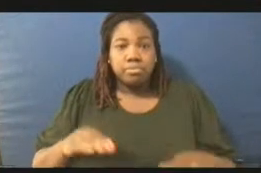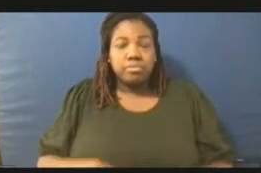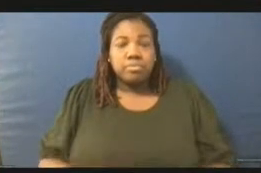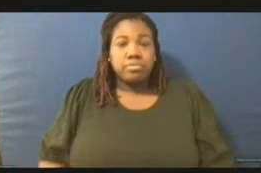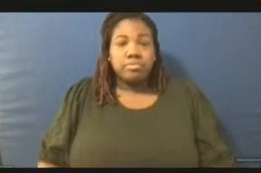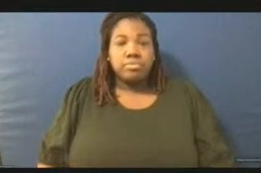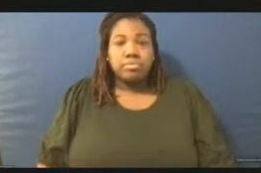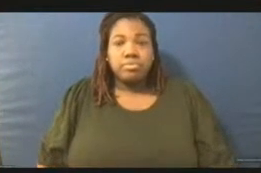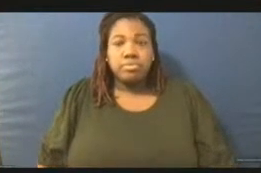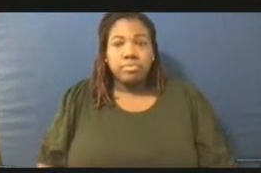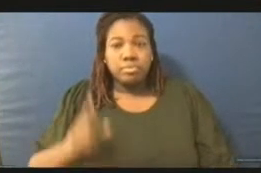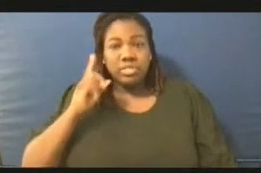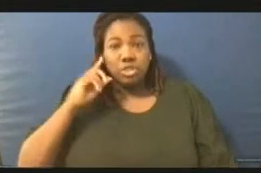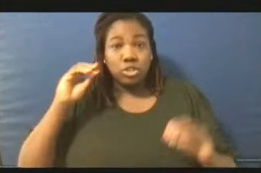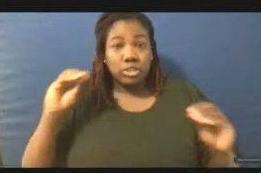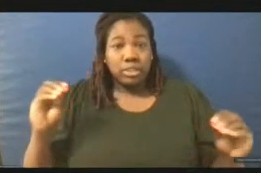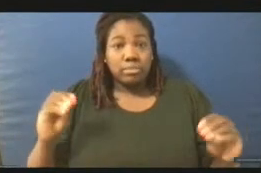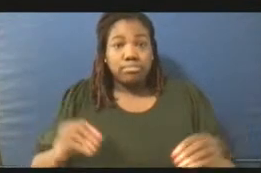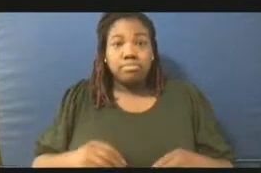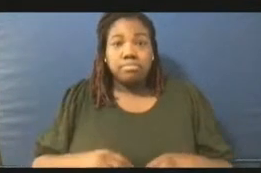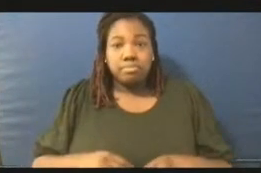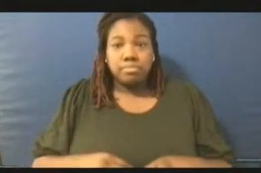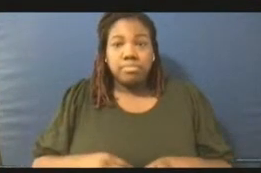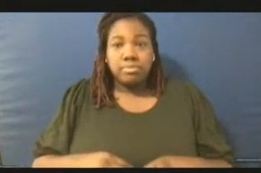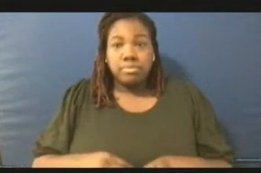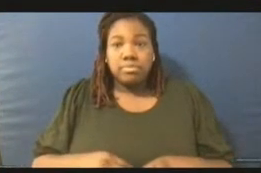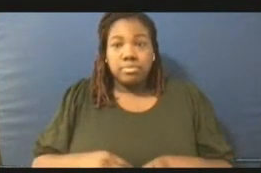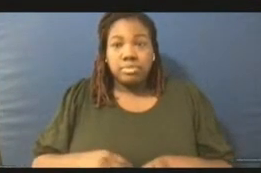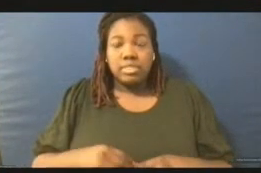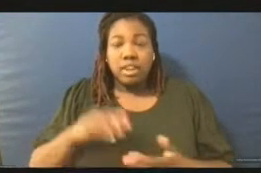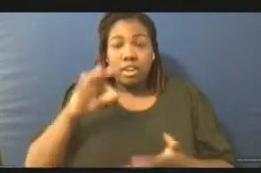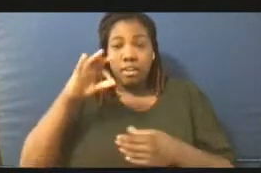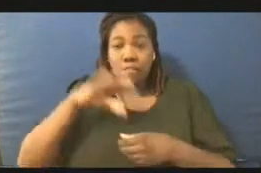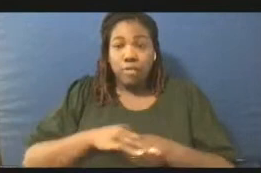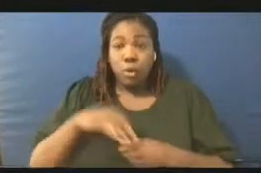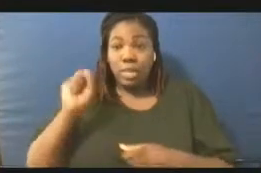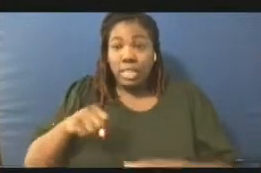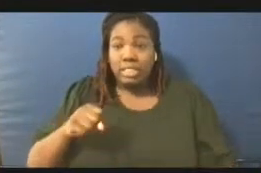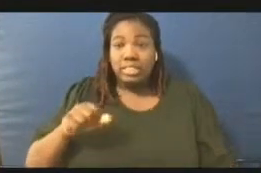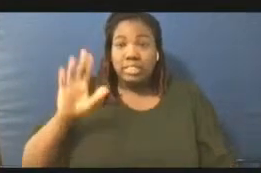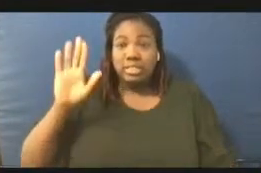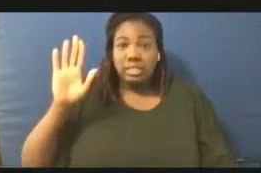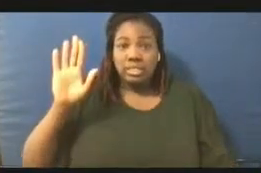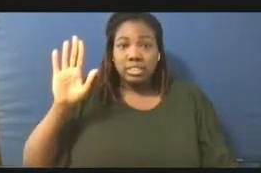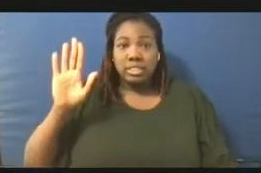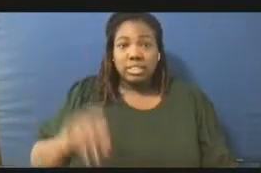Okay, hearing none. Please signal with show of hands. Ayes.